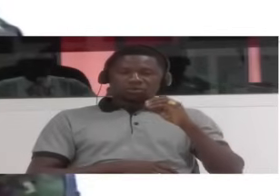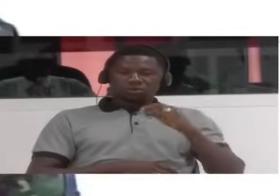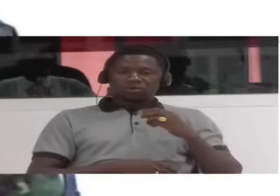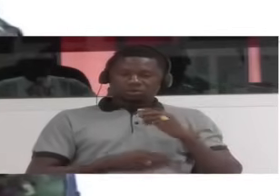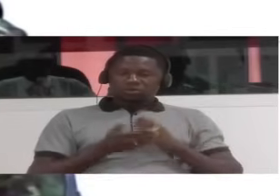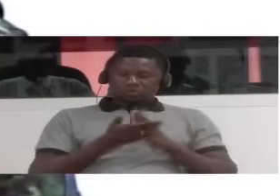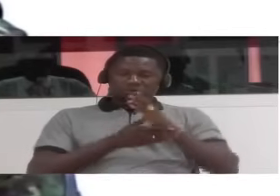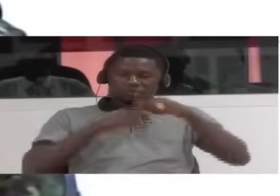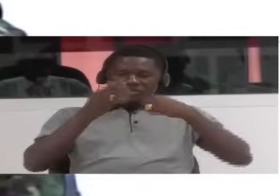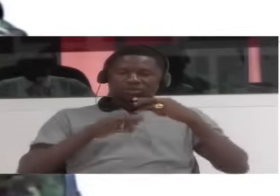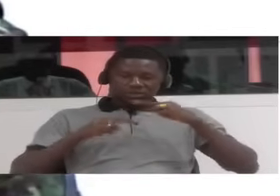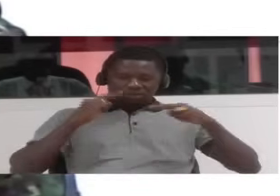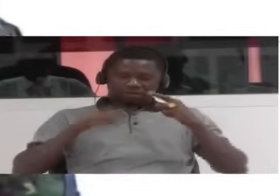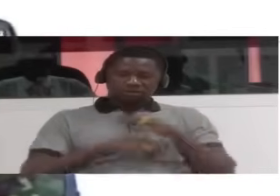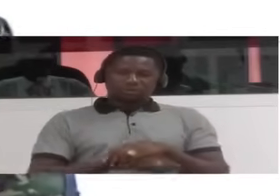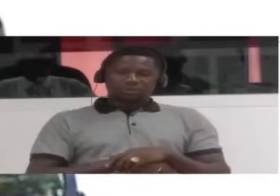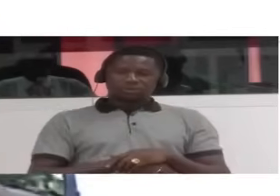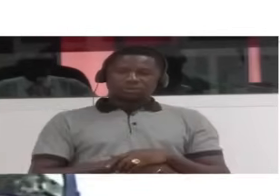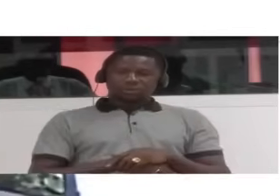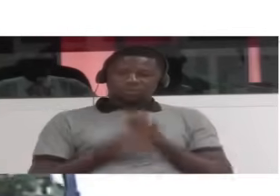Did he tell you what was his motive?